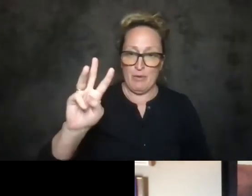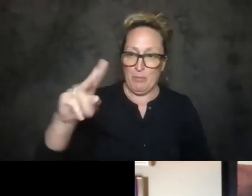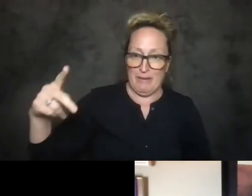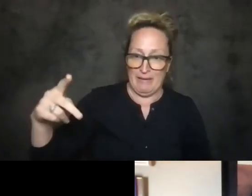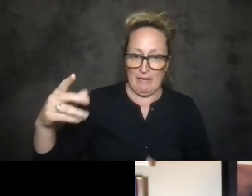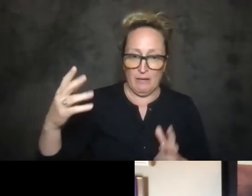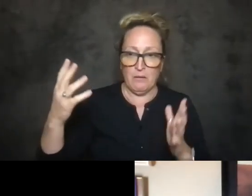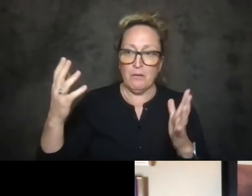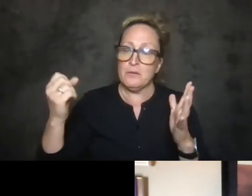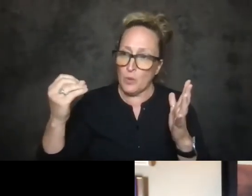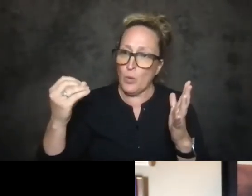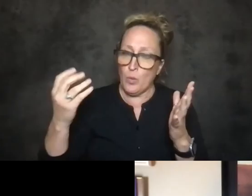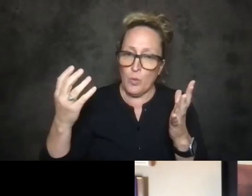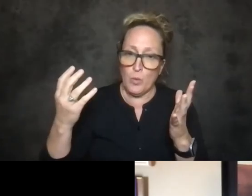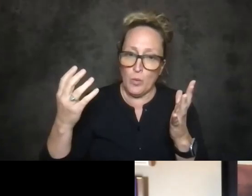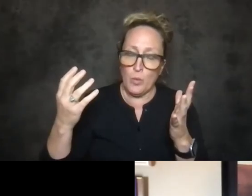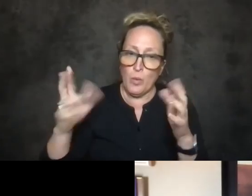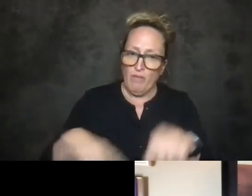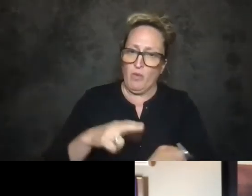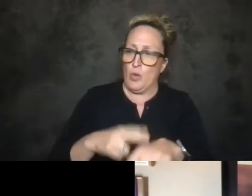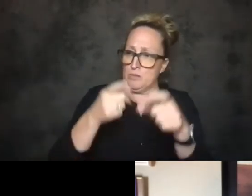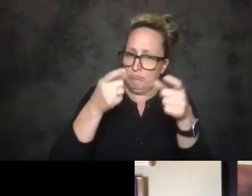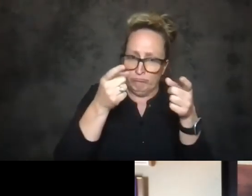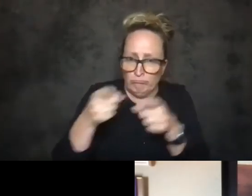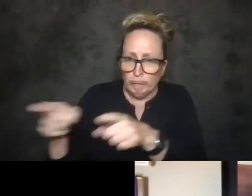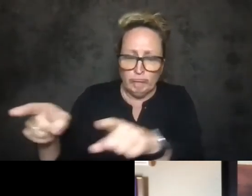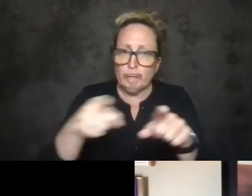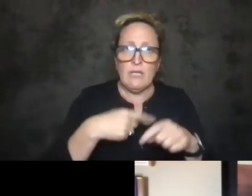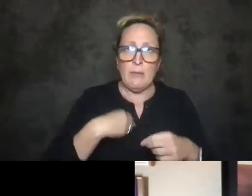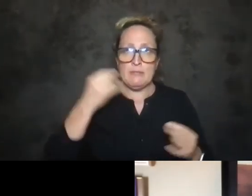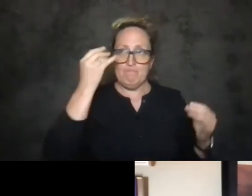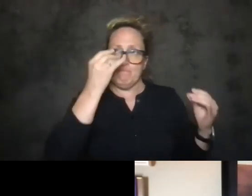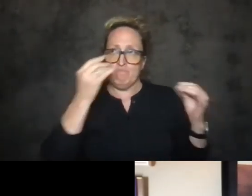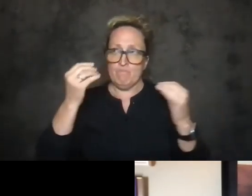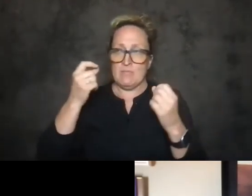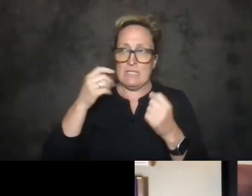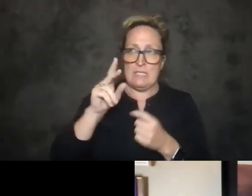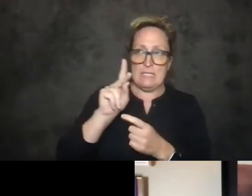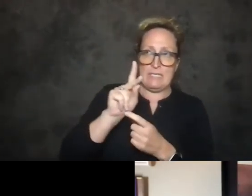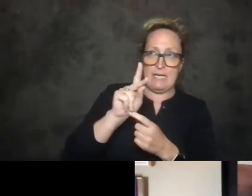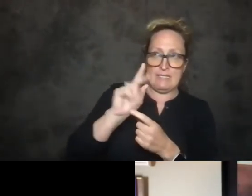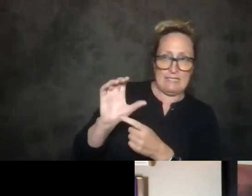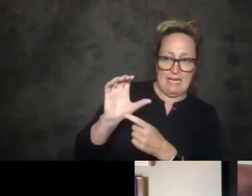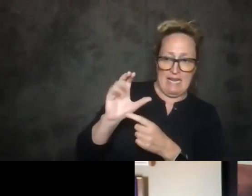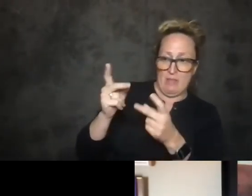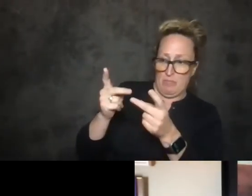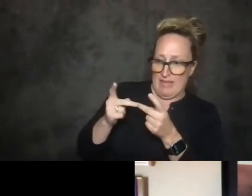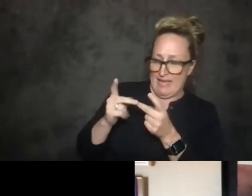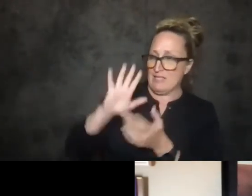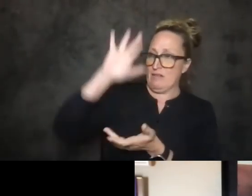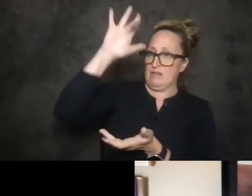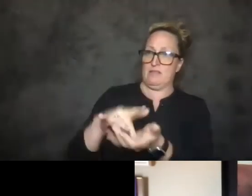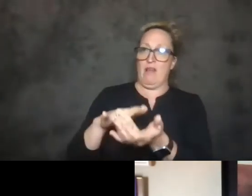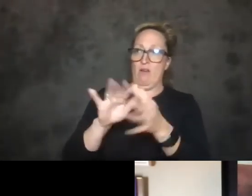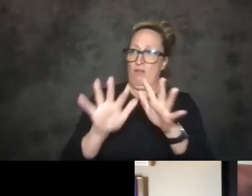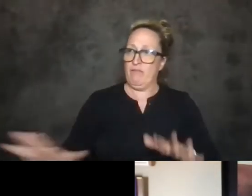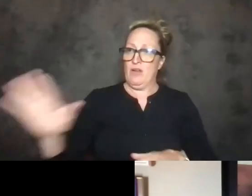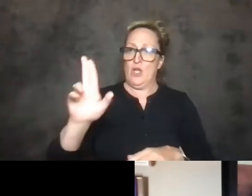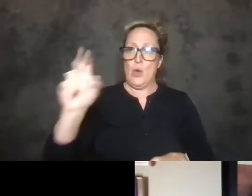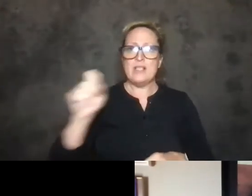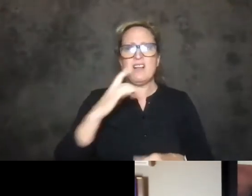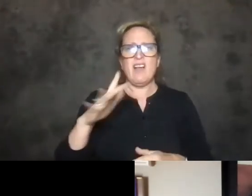And so, of course, there was a lot going on. And I was thinking about Kansas City and the place and the center of the country and kind of the heart